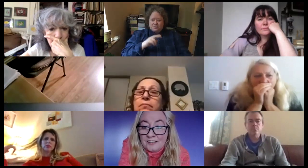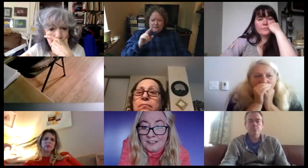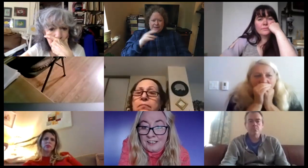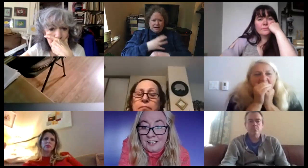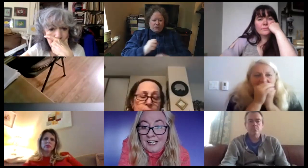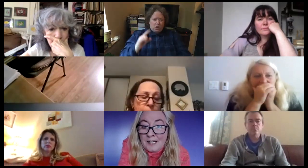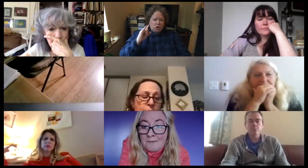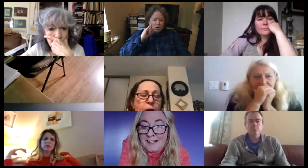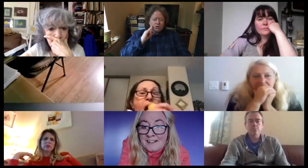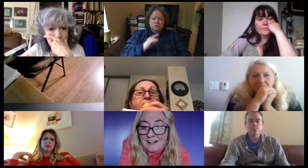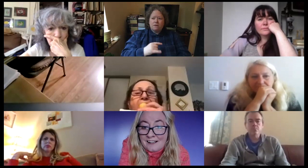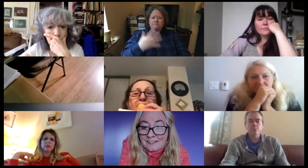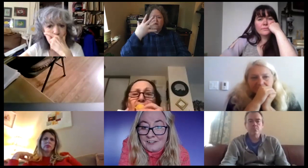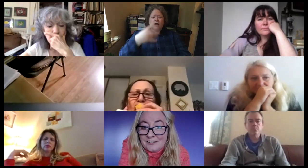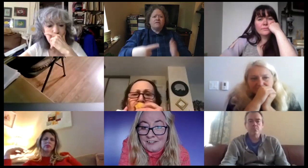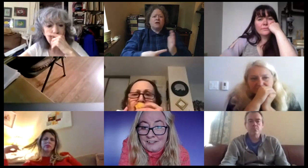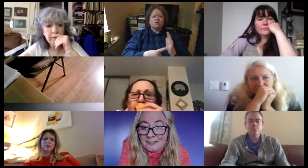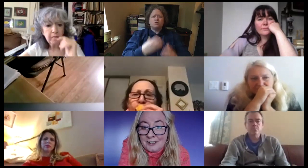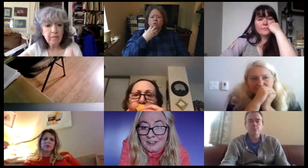research. And it makes sense.